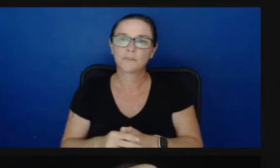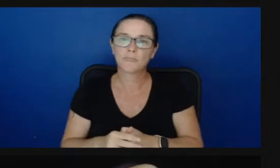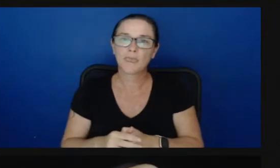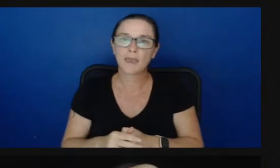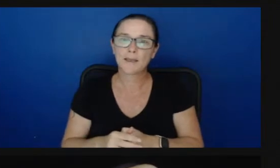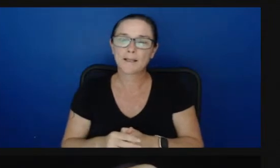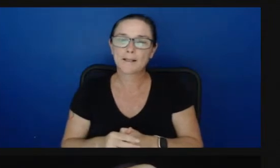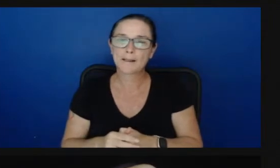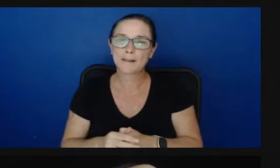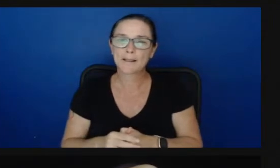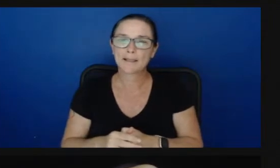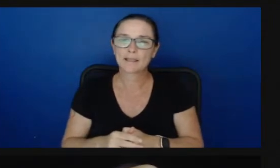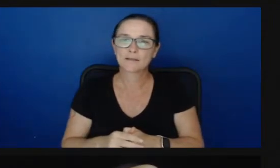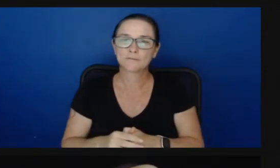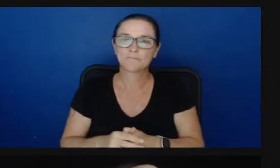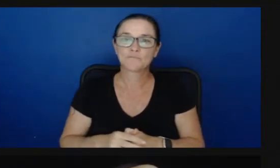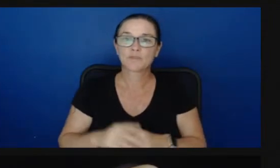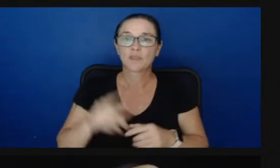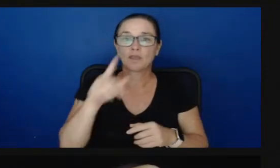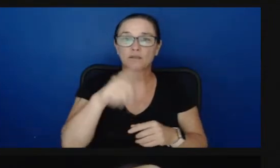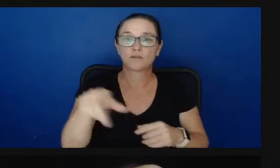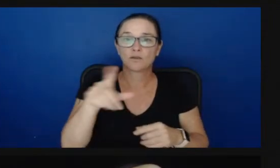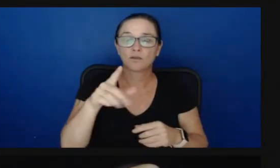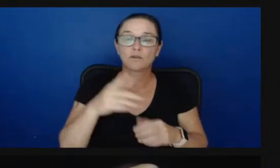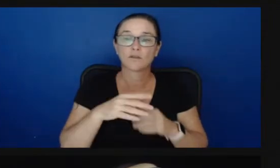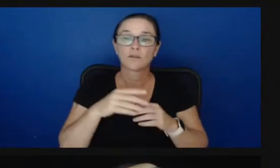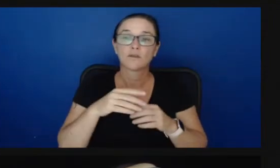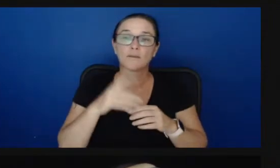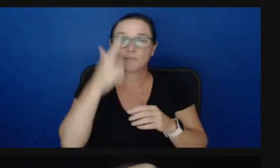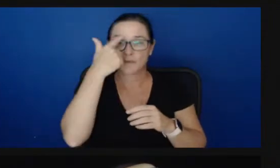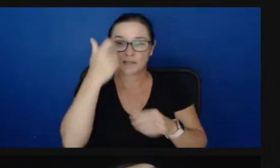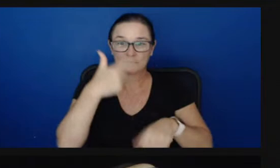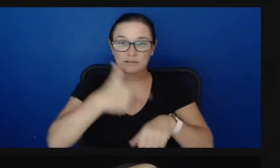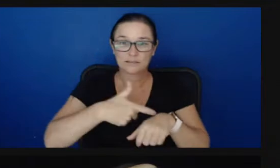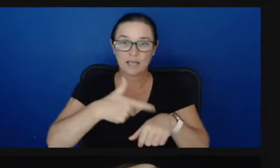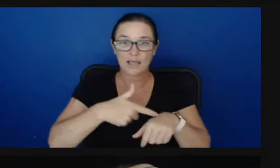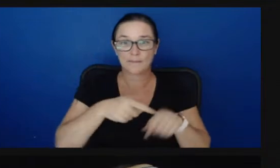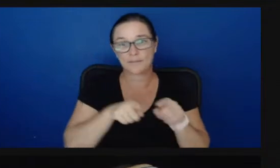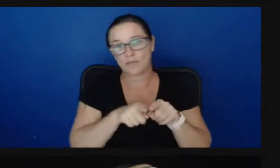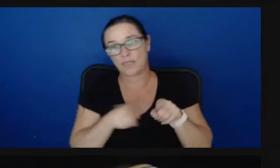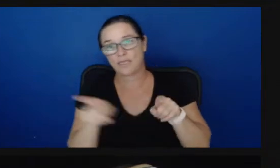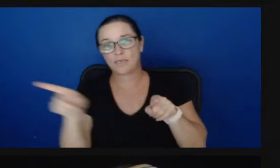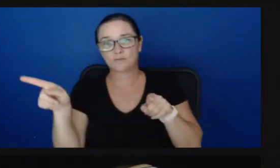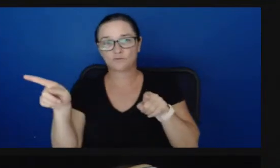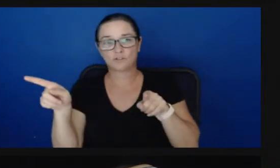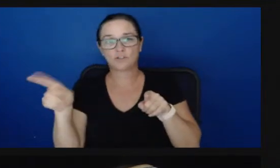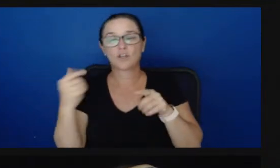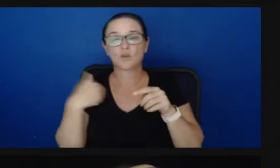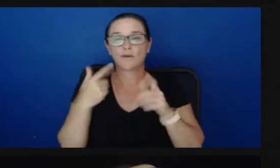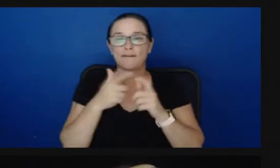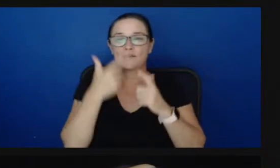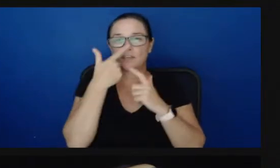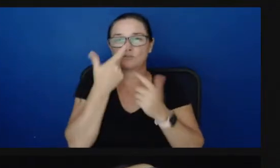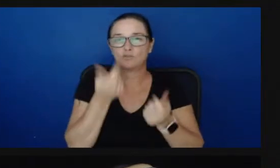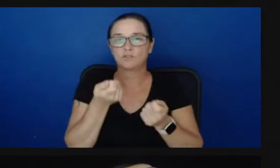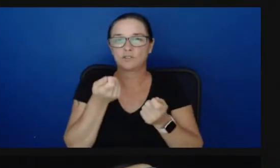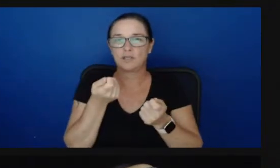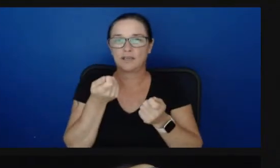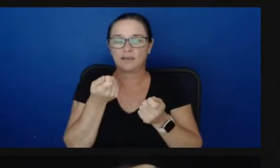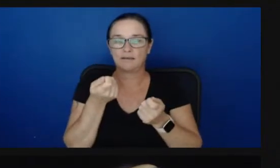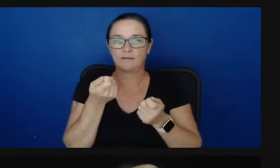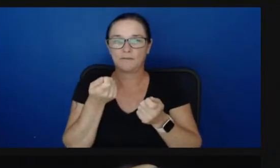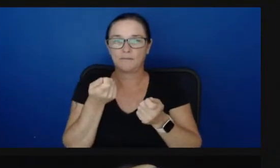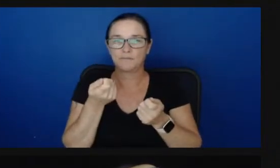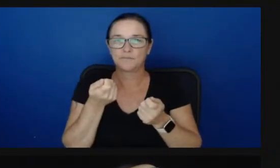That's the range of it. And because time is going this way, you have an interesting progression here where it starts off at the